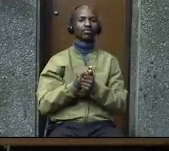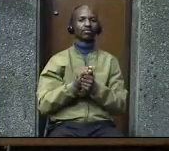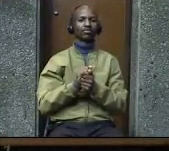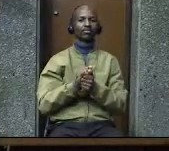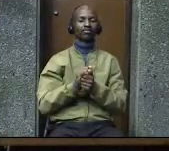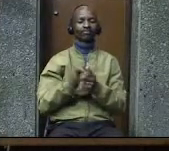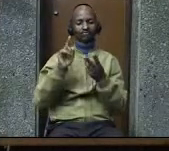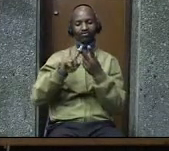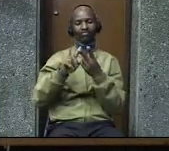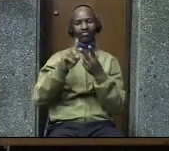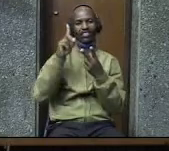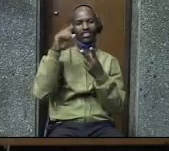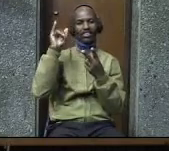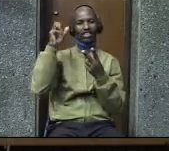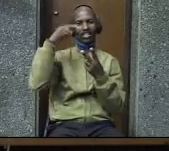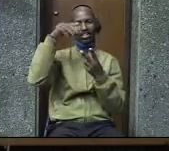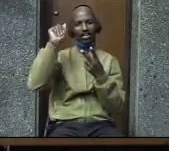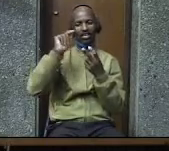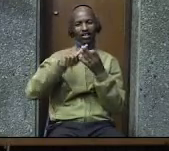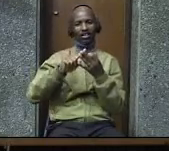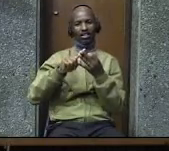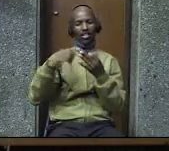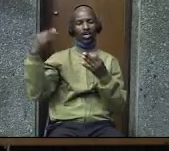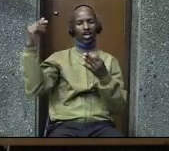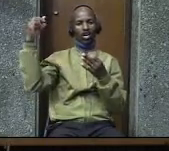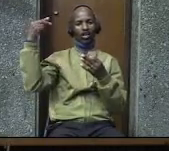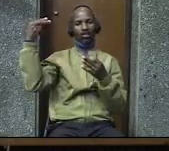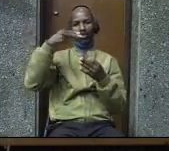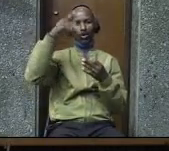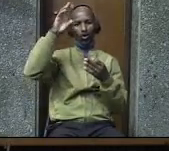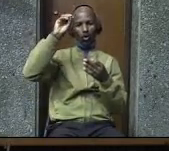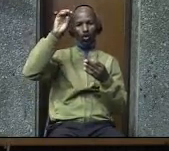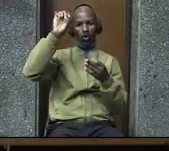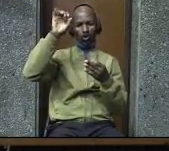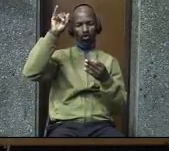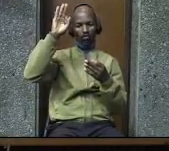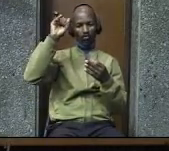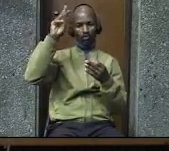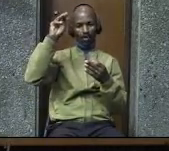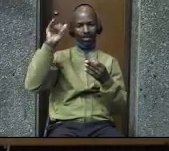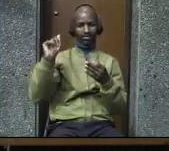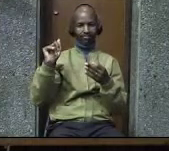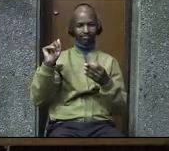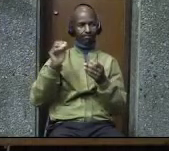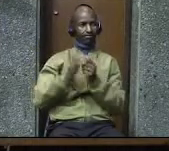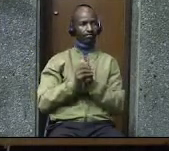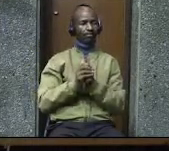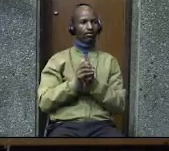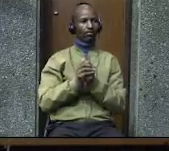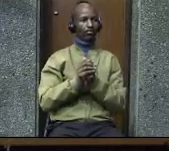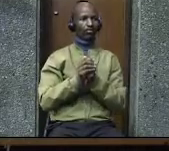Next to Ntate Diyaga is Ntate Hoffman. Ntate Hoffman?